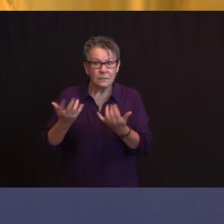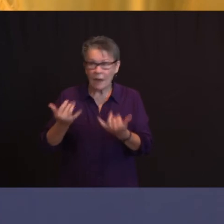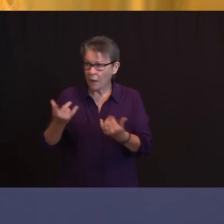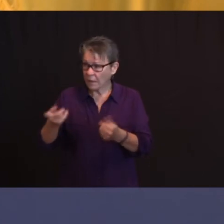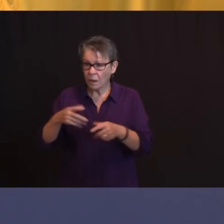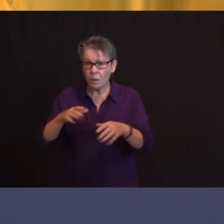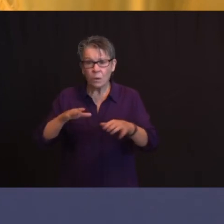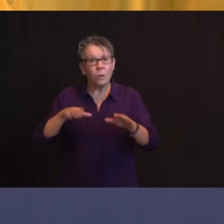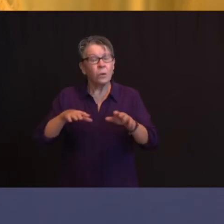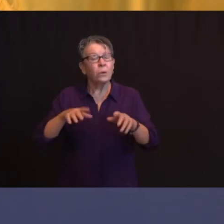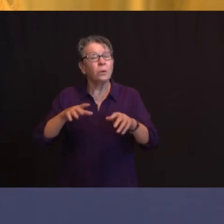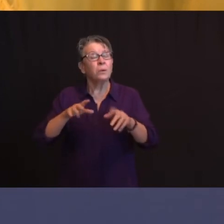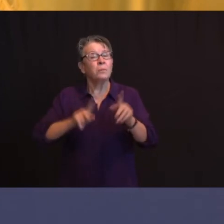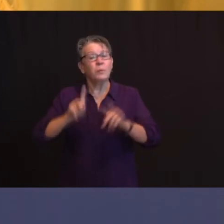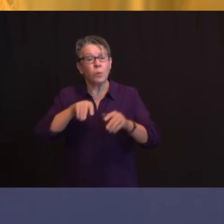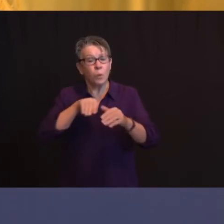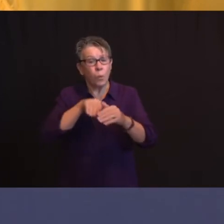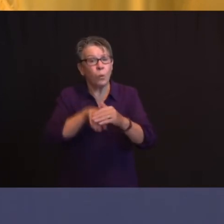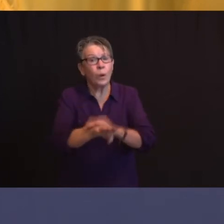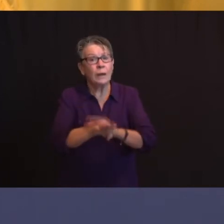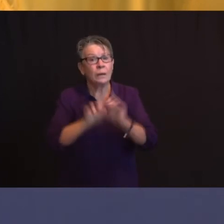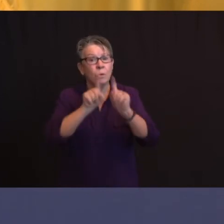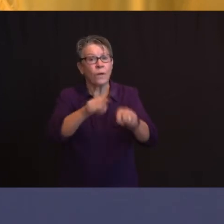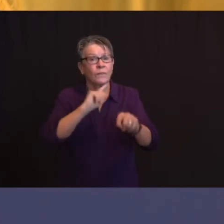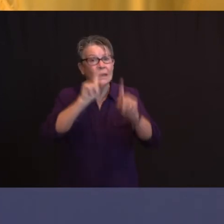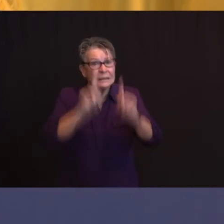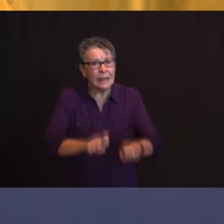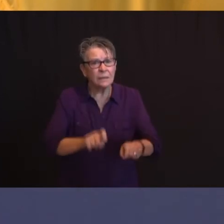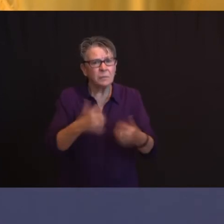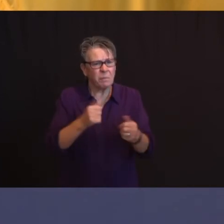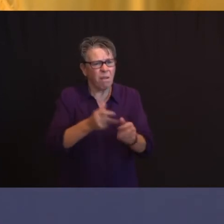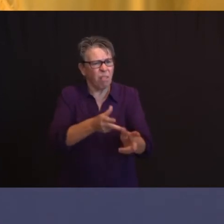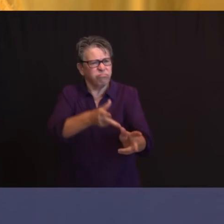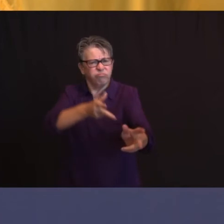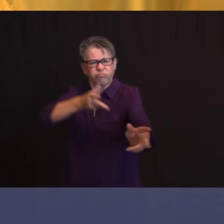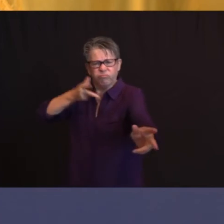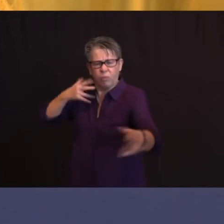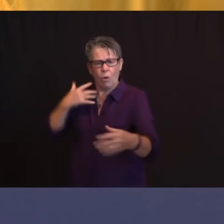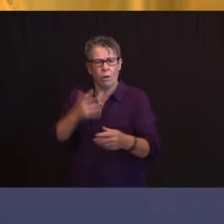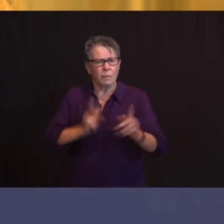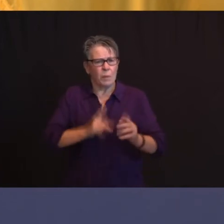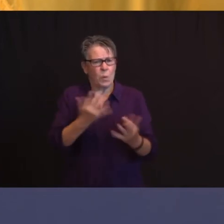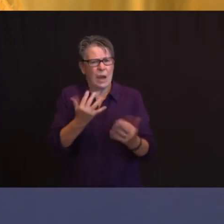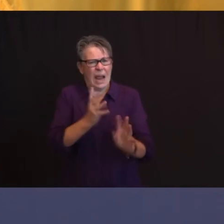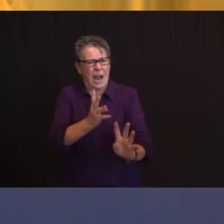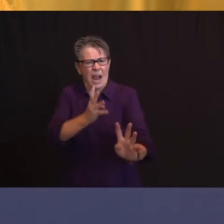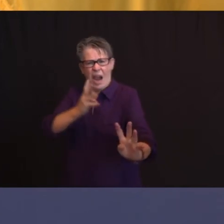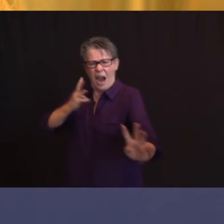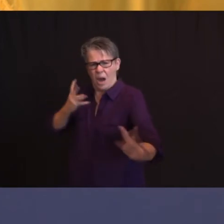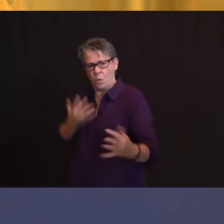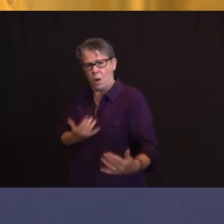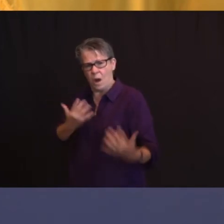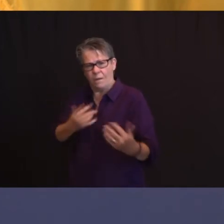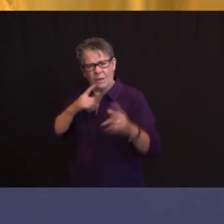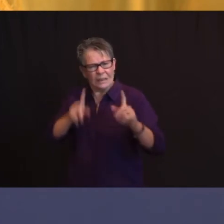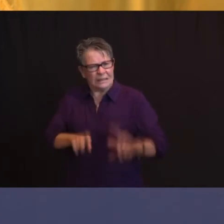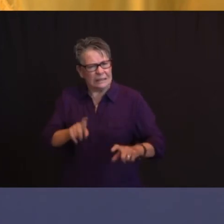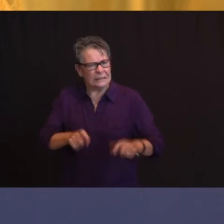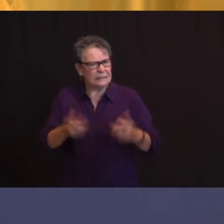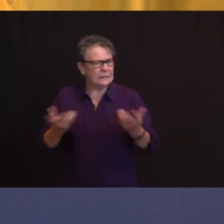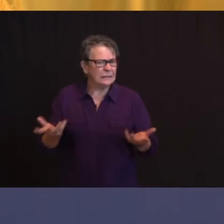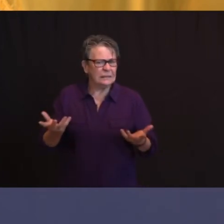are you able to at least just give a ballpark of what hospitalizations and daily case counts will look like when we hit that peak that we've discussed? And from